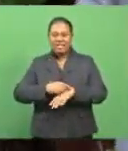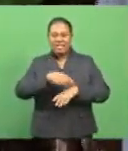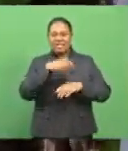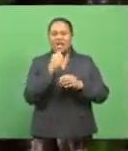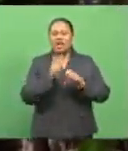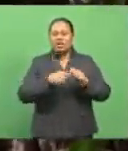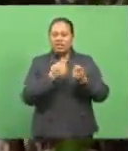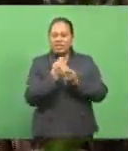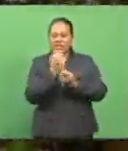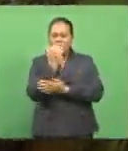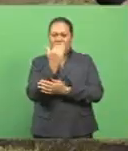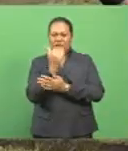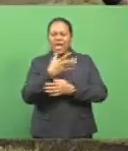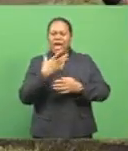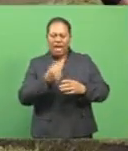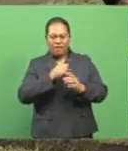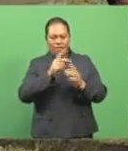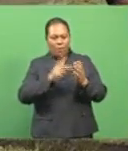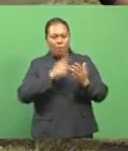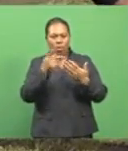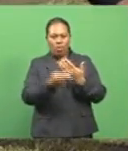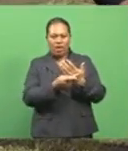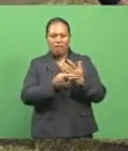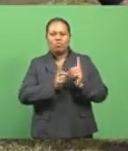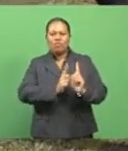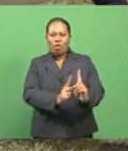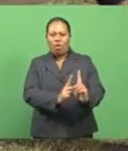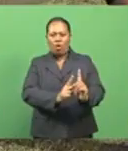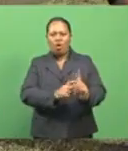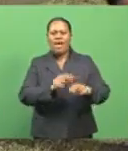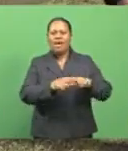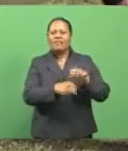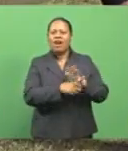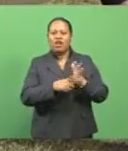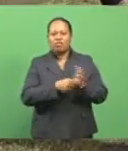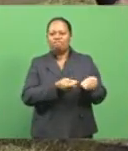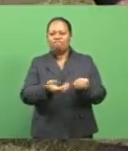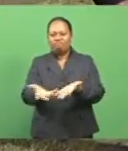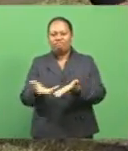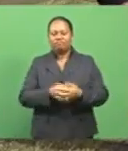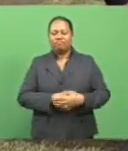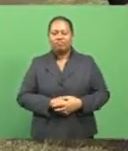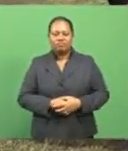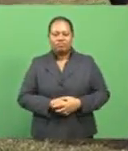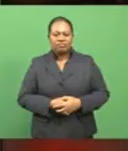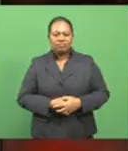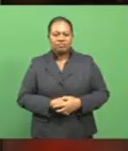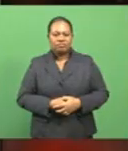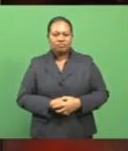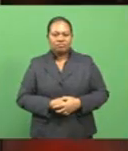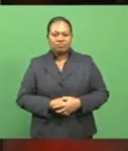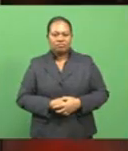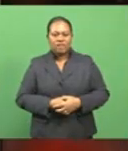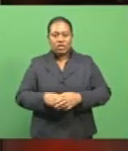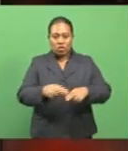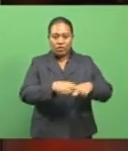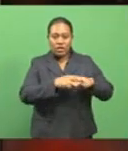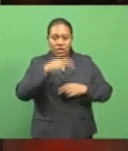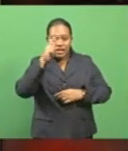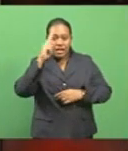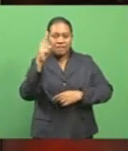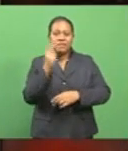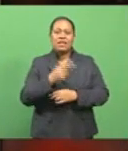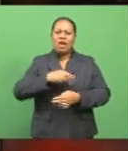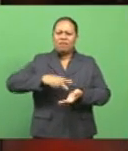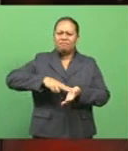been given programs to follow by the Fiji Rugby Union. Venina Rakotonga, FBC Sports. The Fiji National Rugby